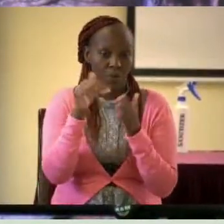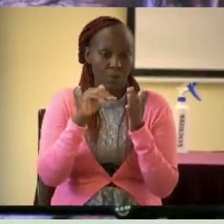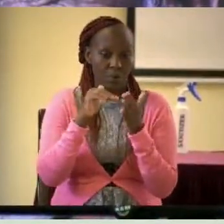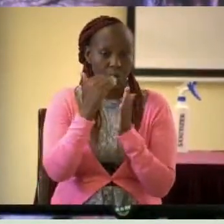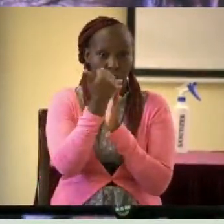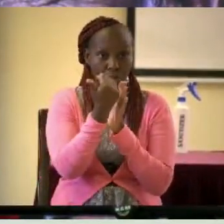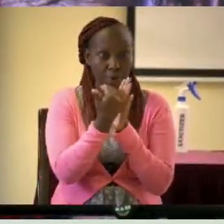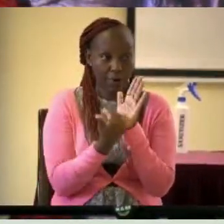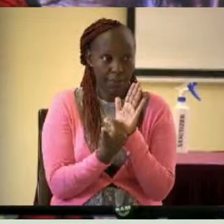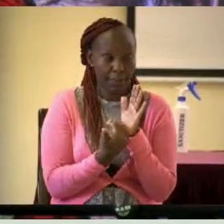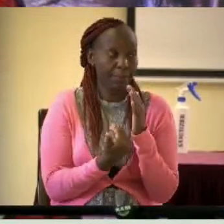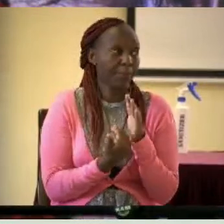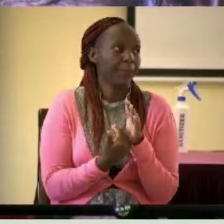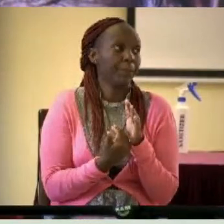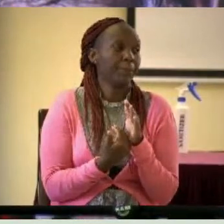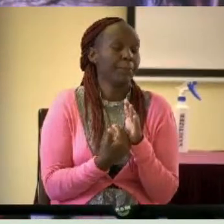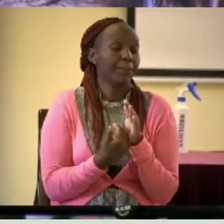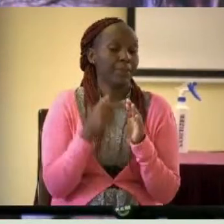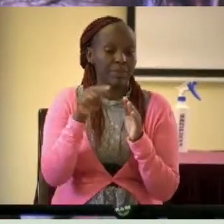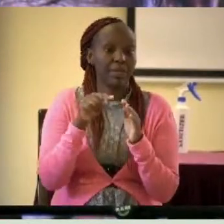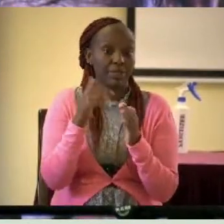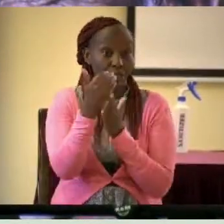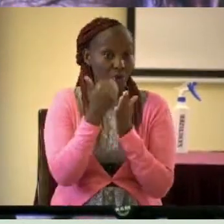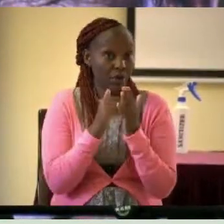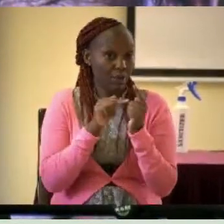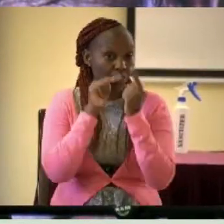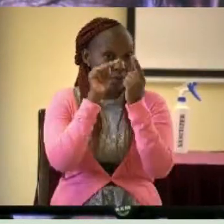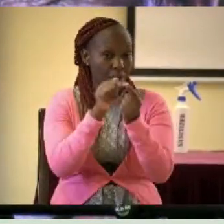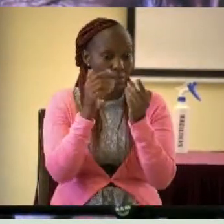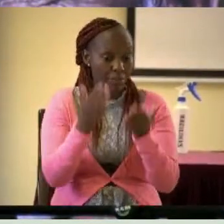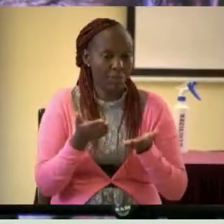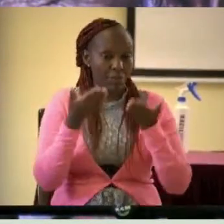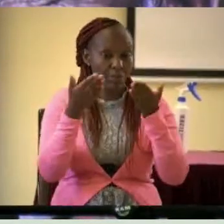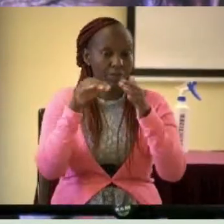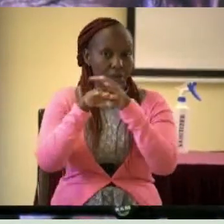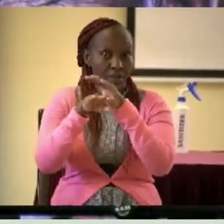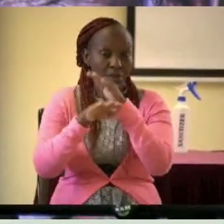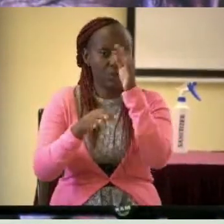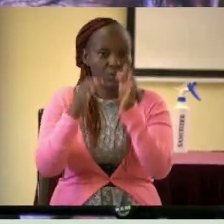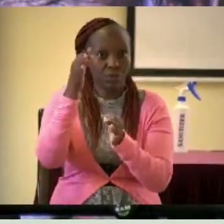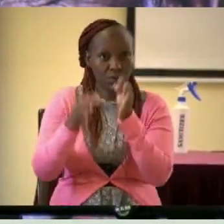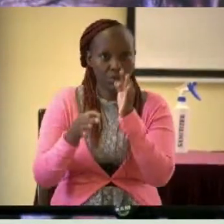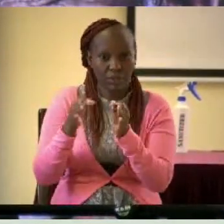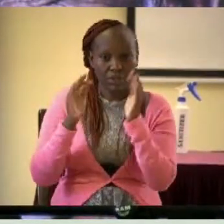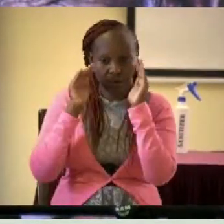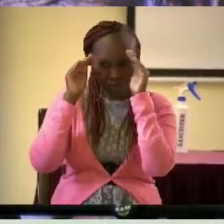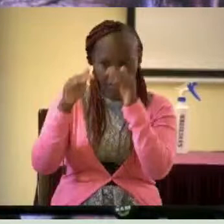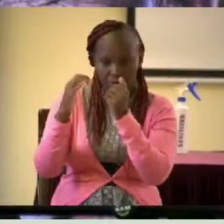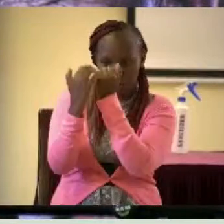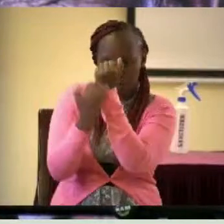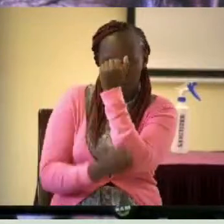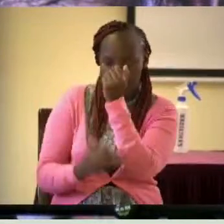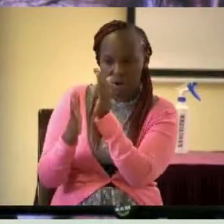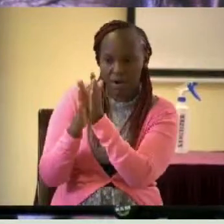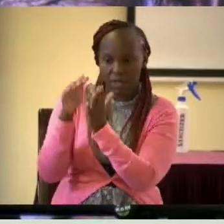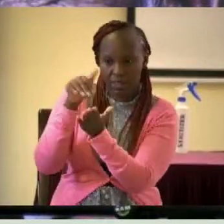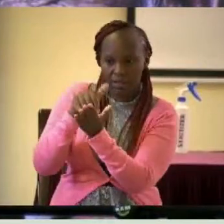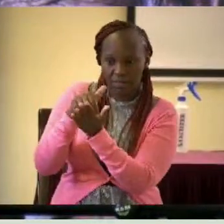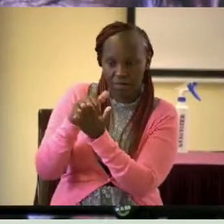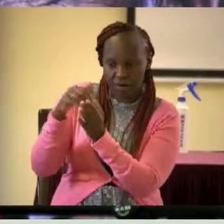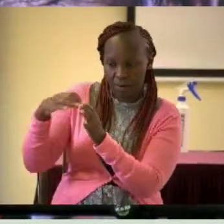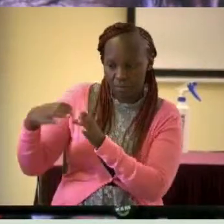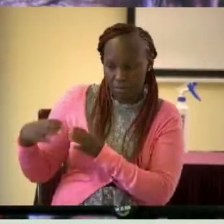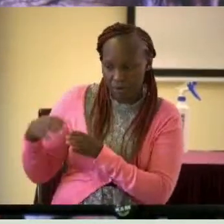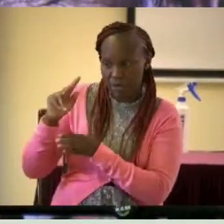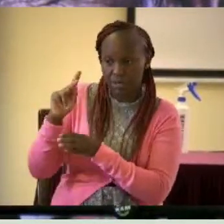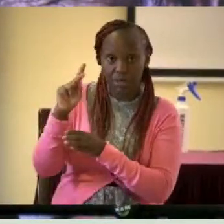program that was aimed at promoting access to justice, particularly for the poor and vulnerable in Kenya. We